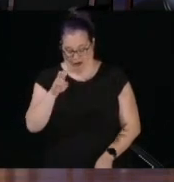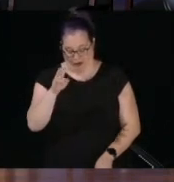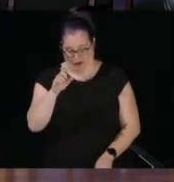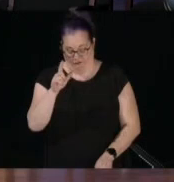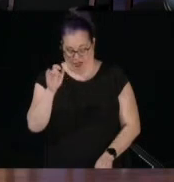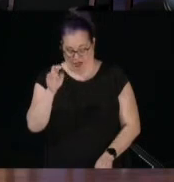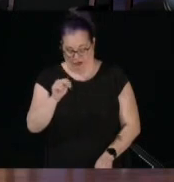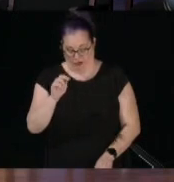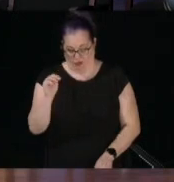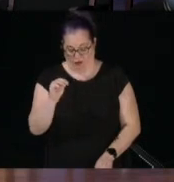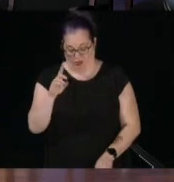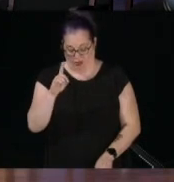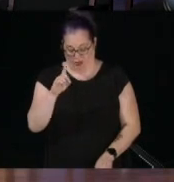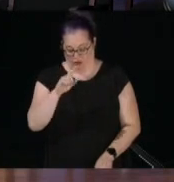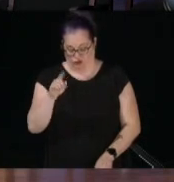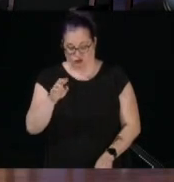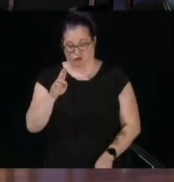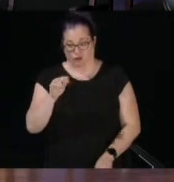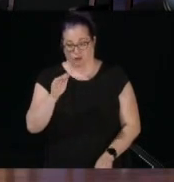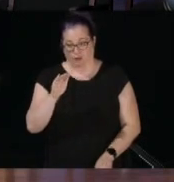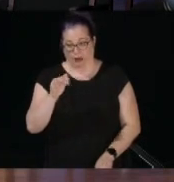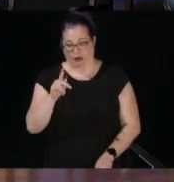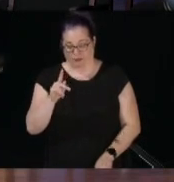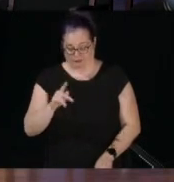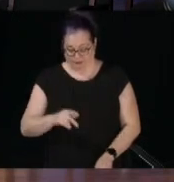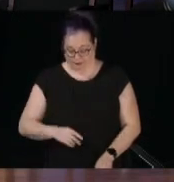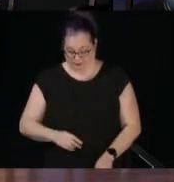Evelyn Marie Zubak.